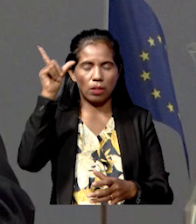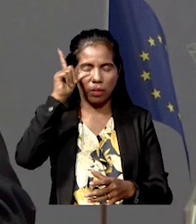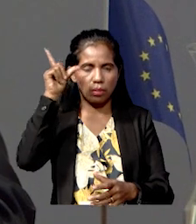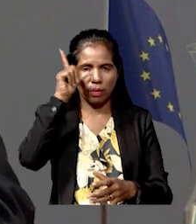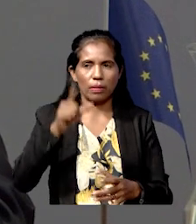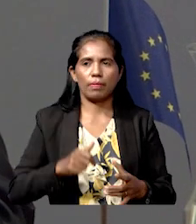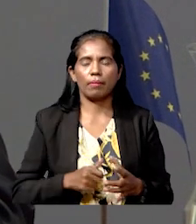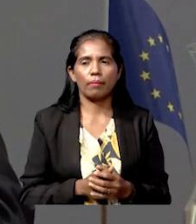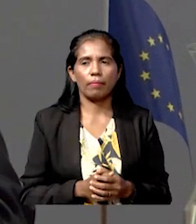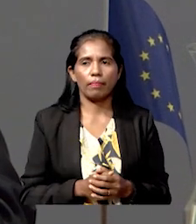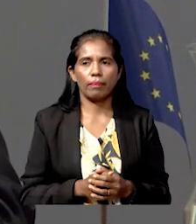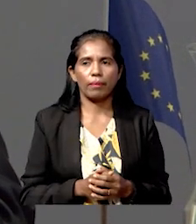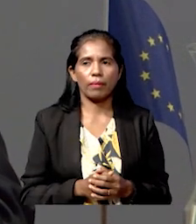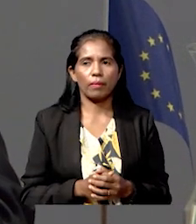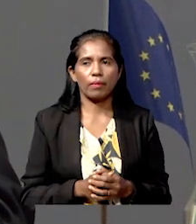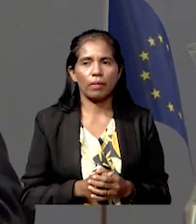Luolo had